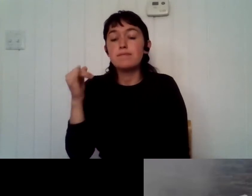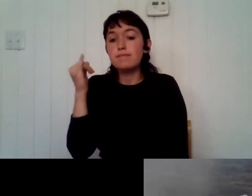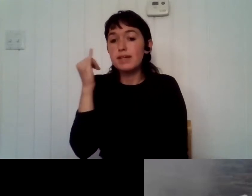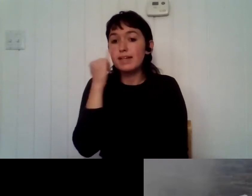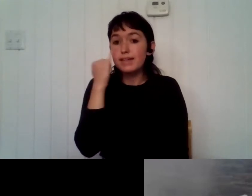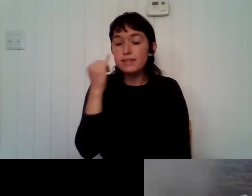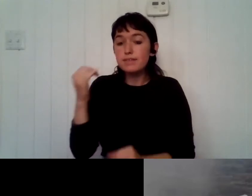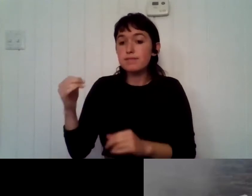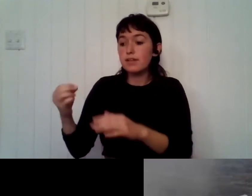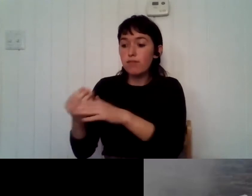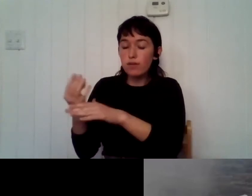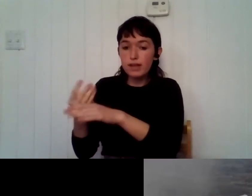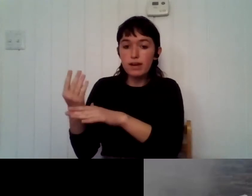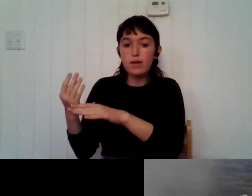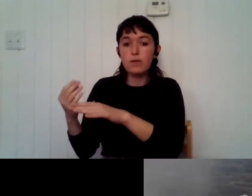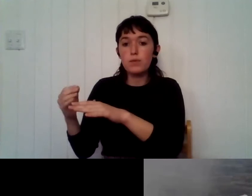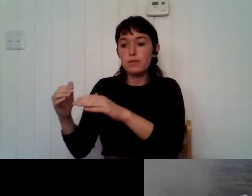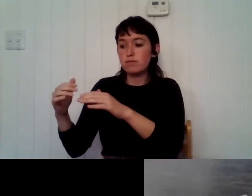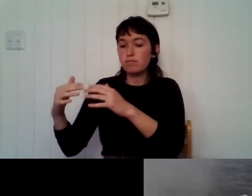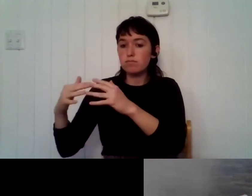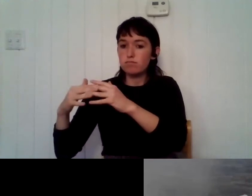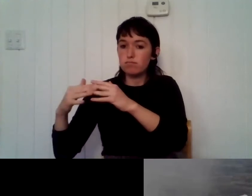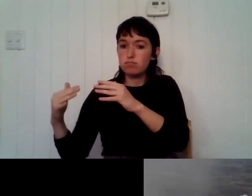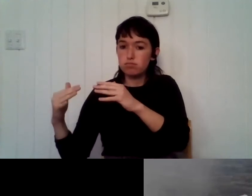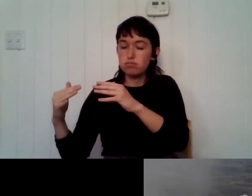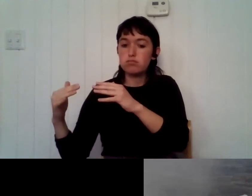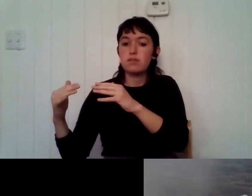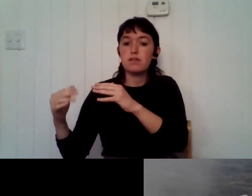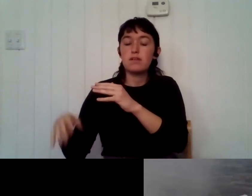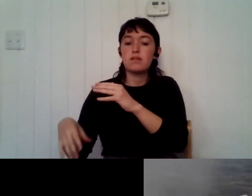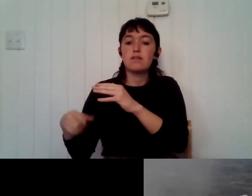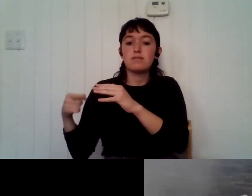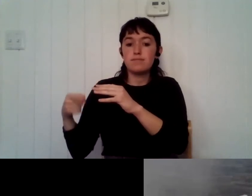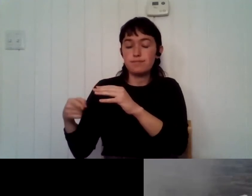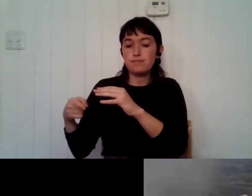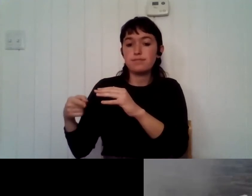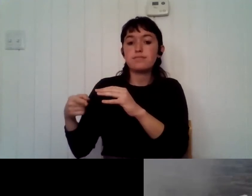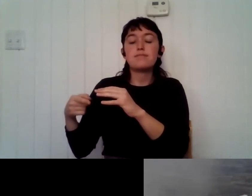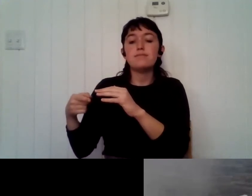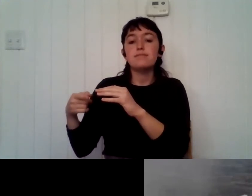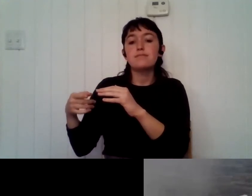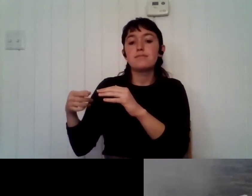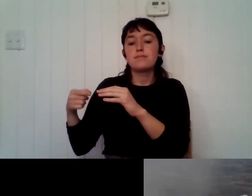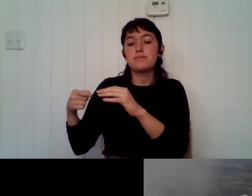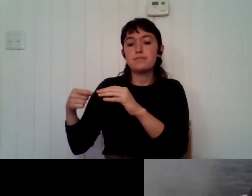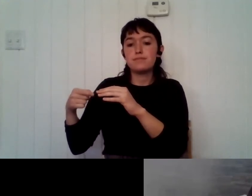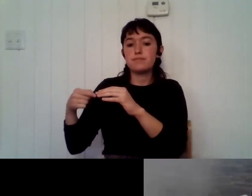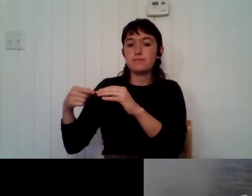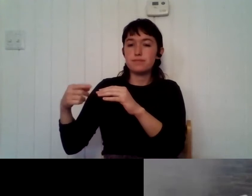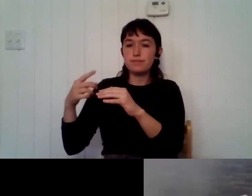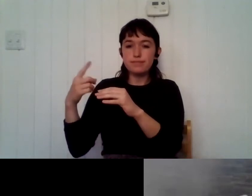volcano gets open somehow. That's what happened with Mount St. Helens when there was that big deformation, and then one of the